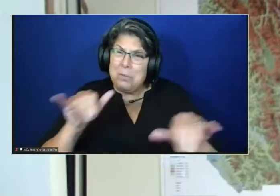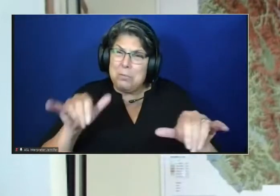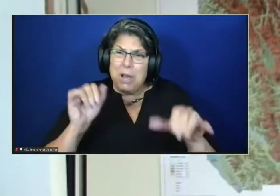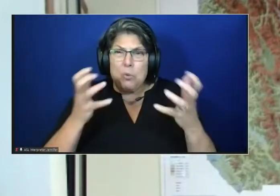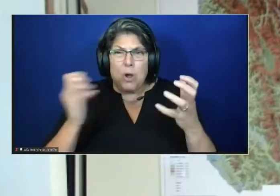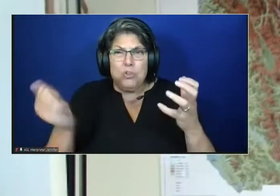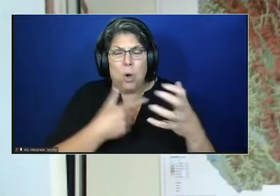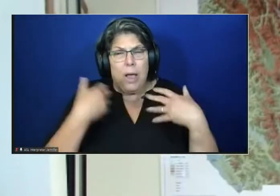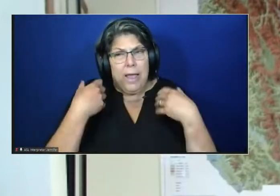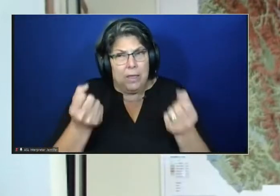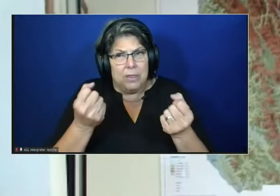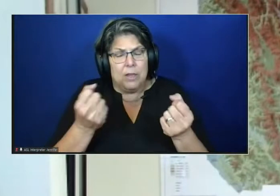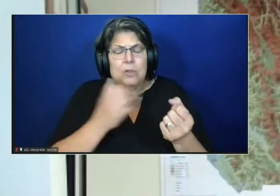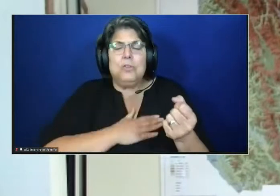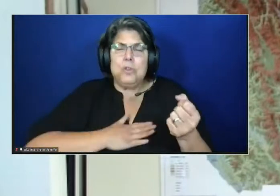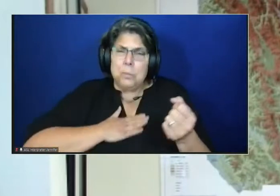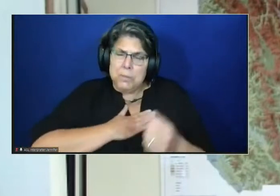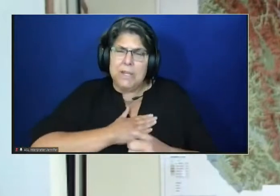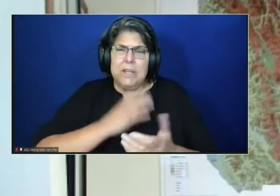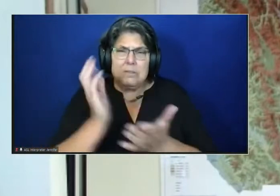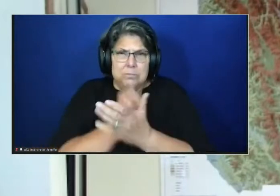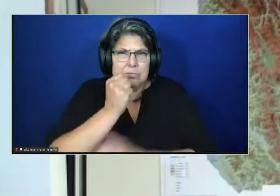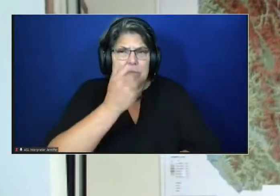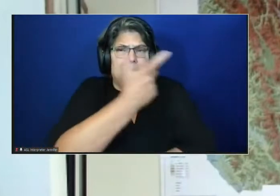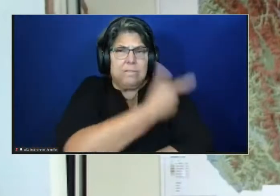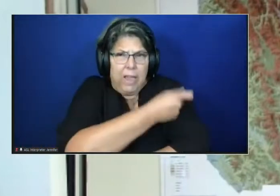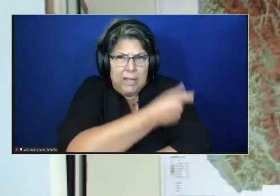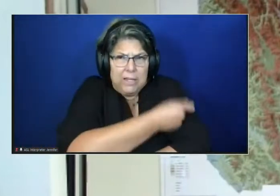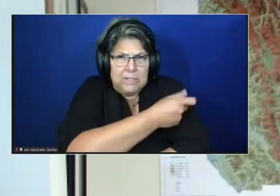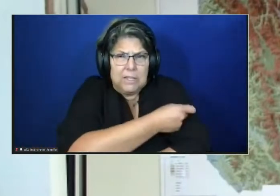you're vaccinating, you're doing the